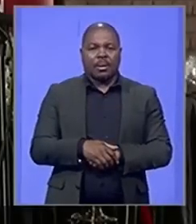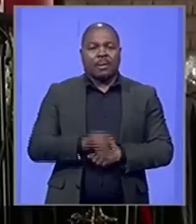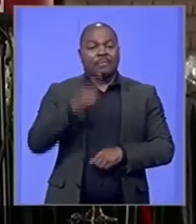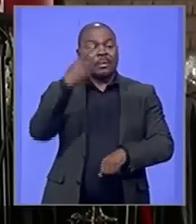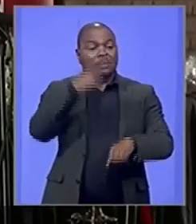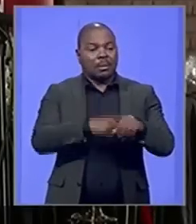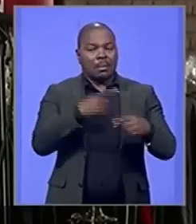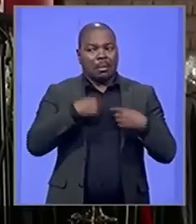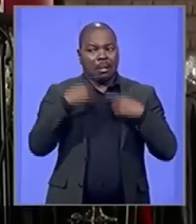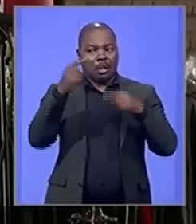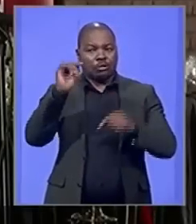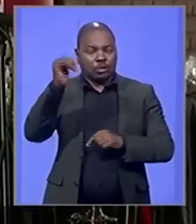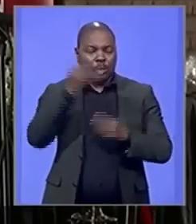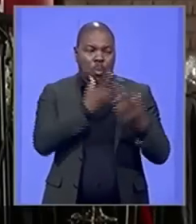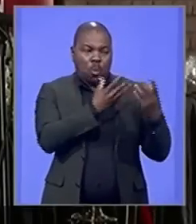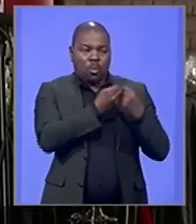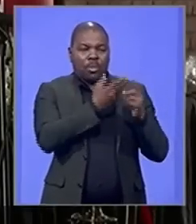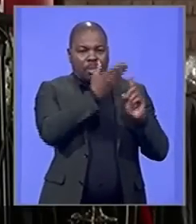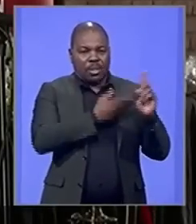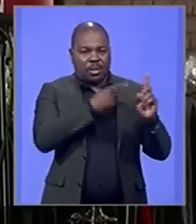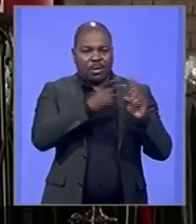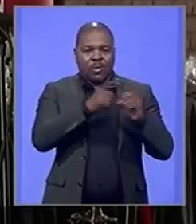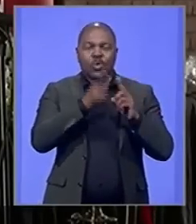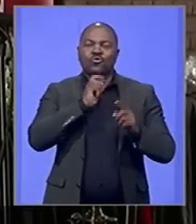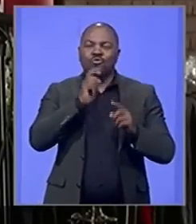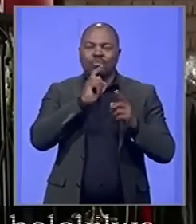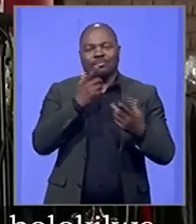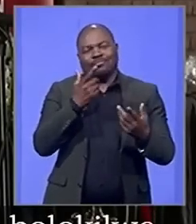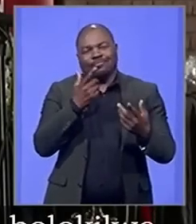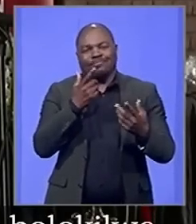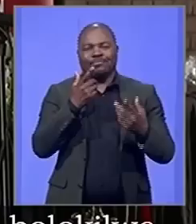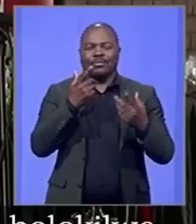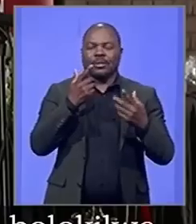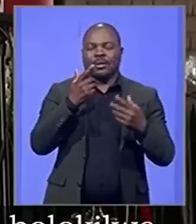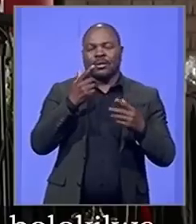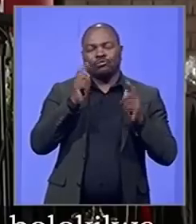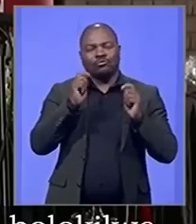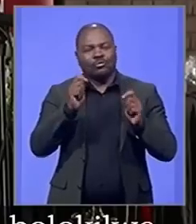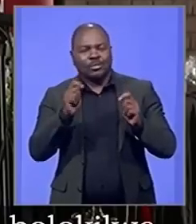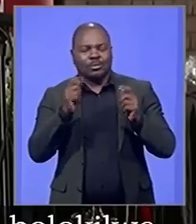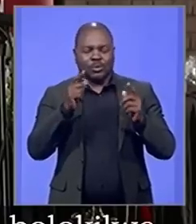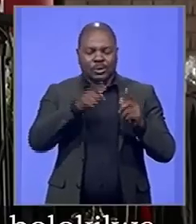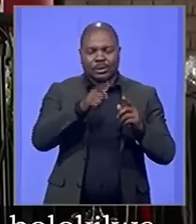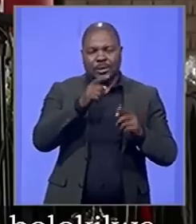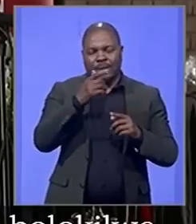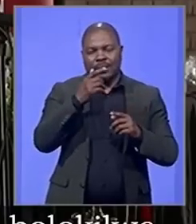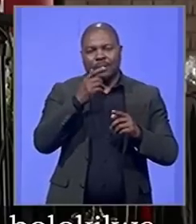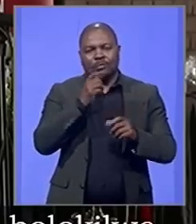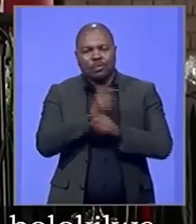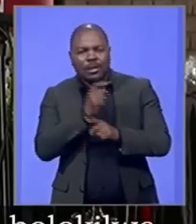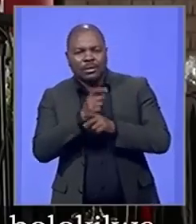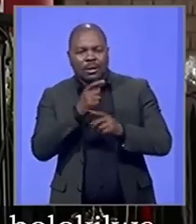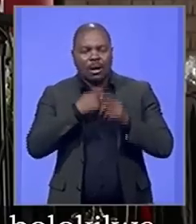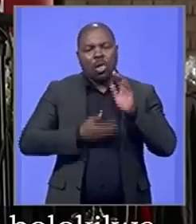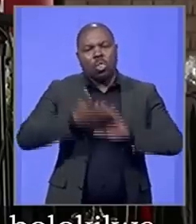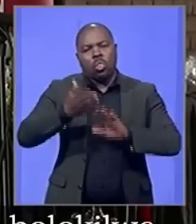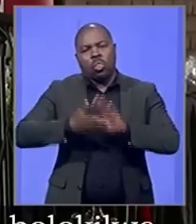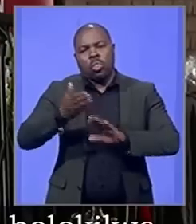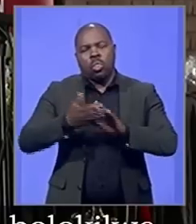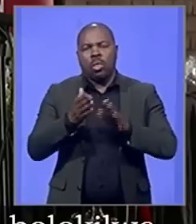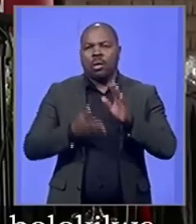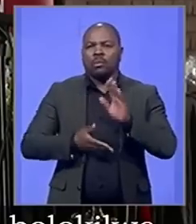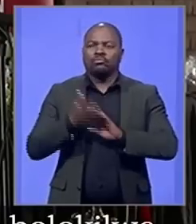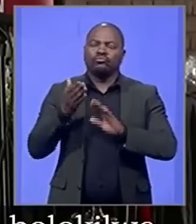with him, traveling with public transport, and then while we are on the road